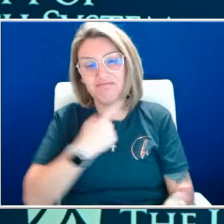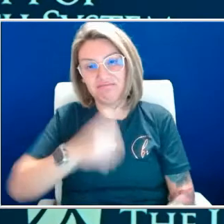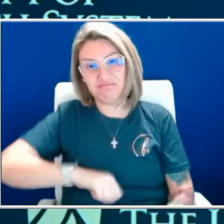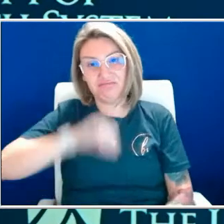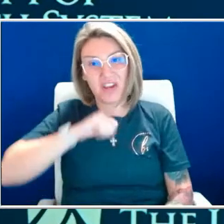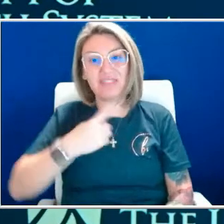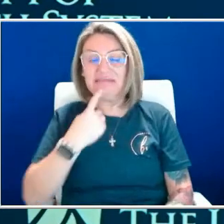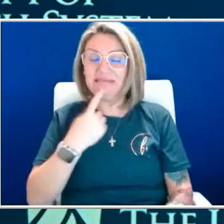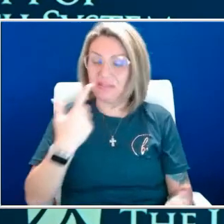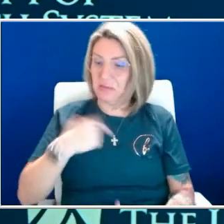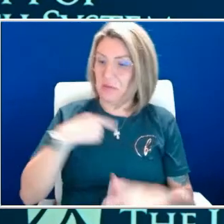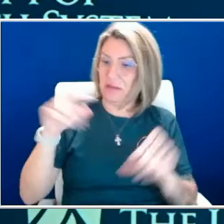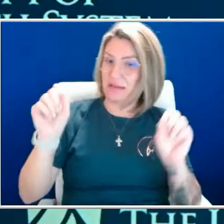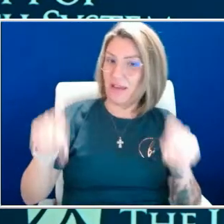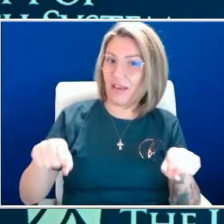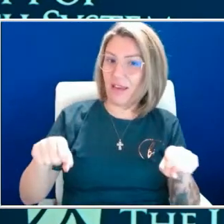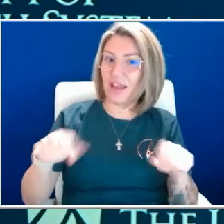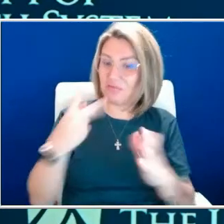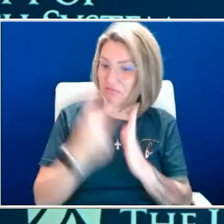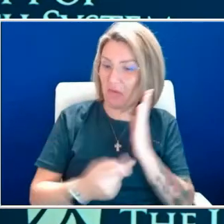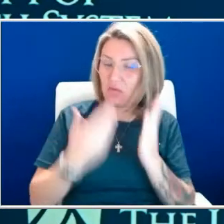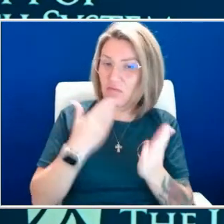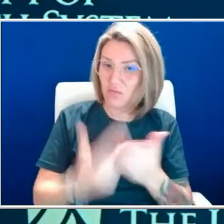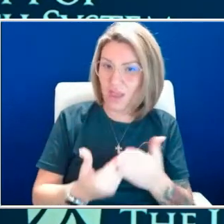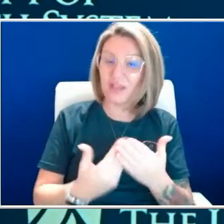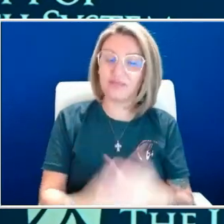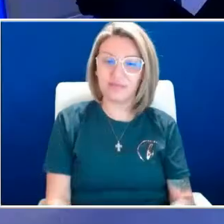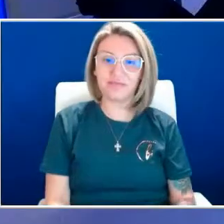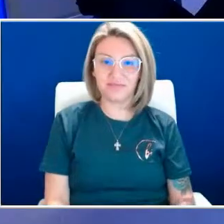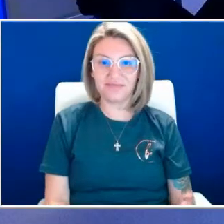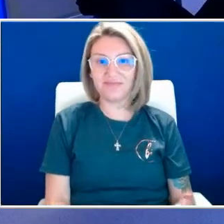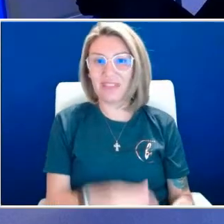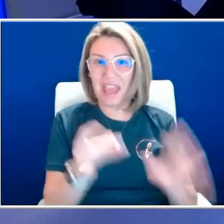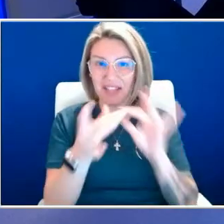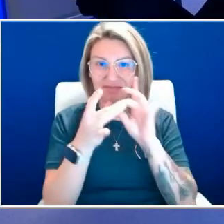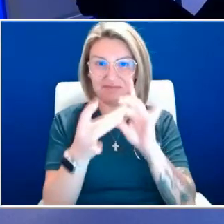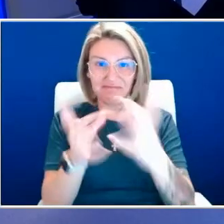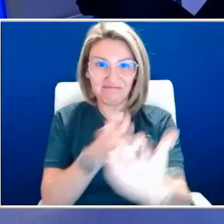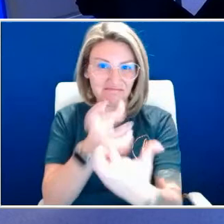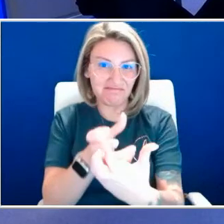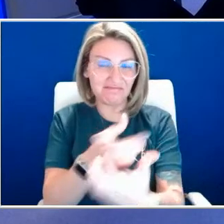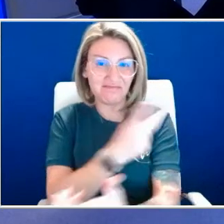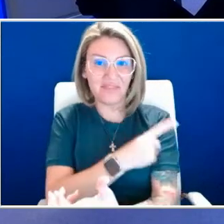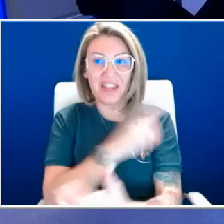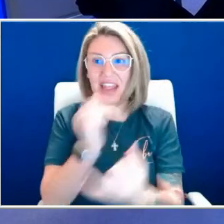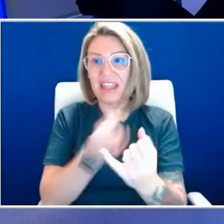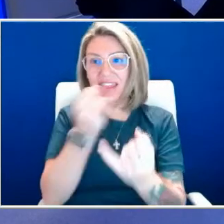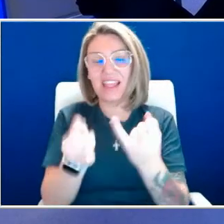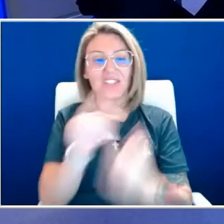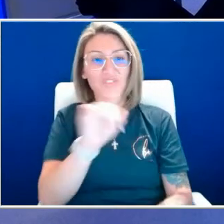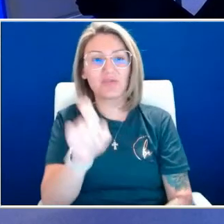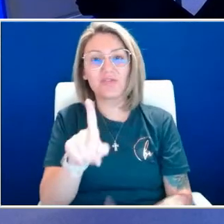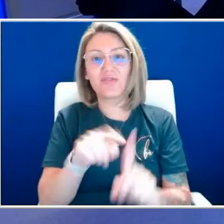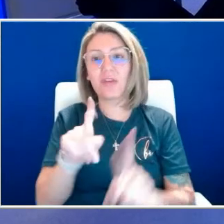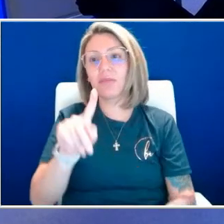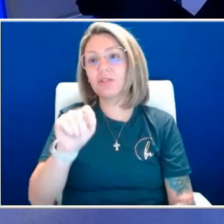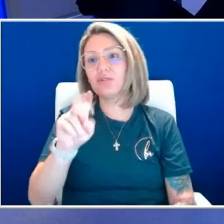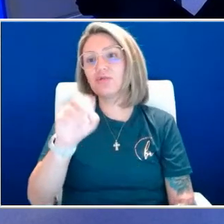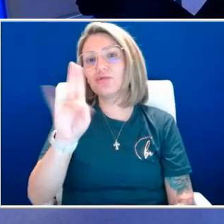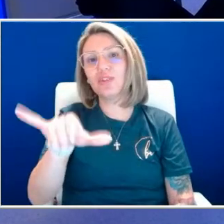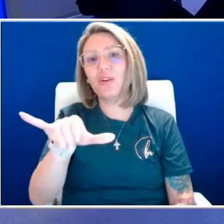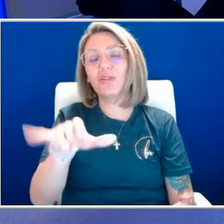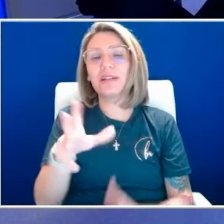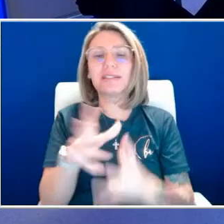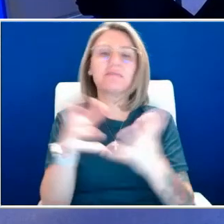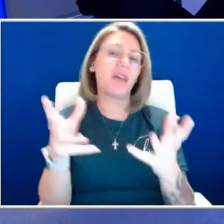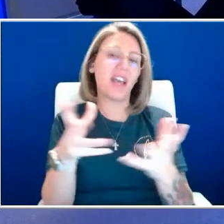to do both very well, and so we can tailor it to the patient. Last questions from Tony. With as much as Jackie